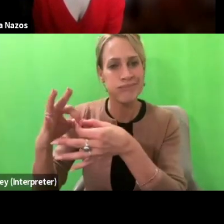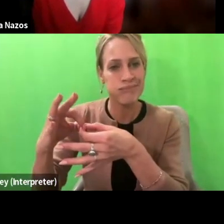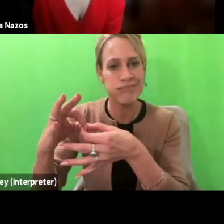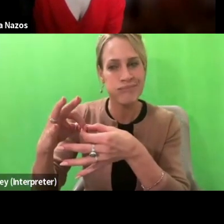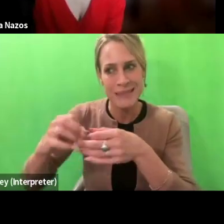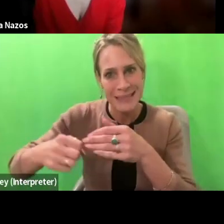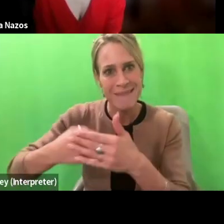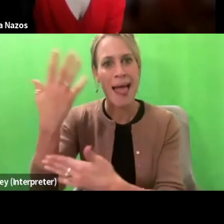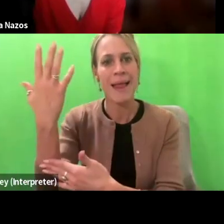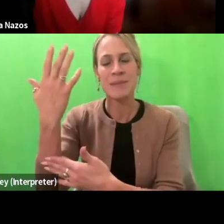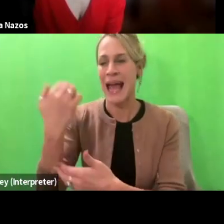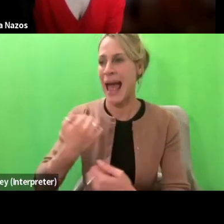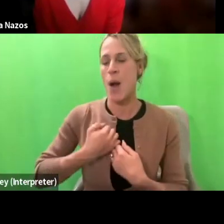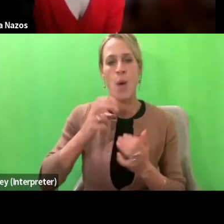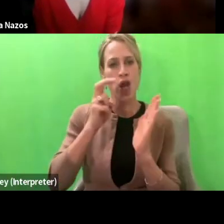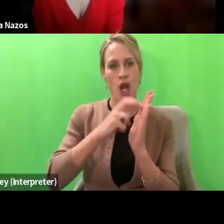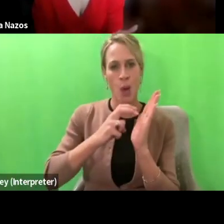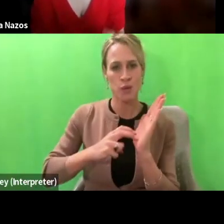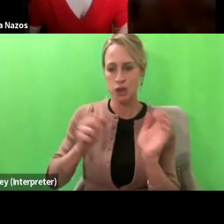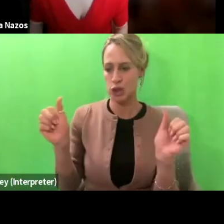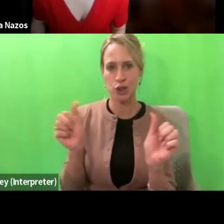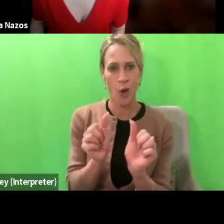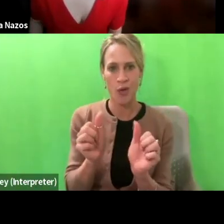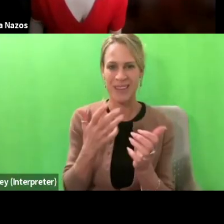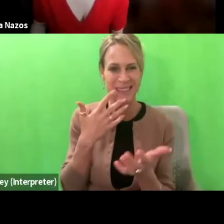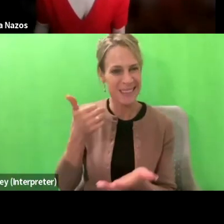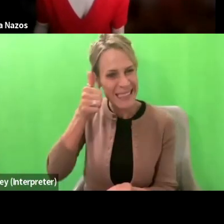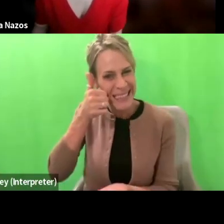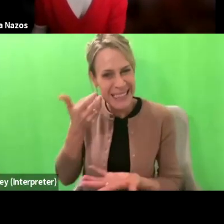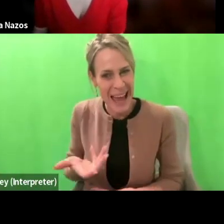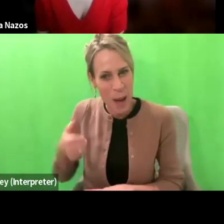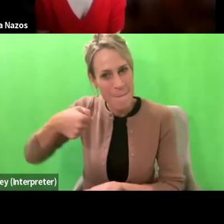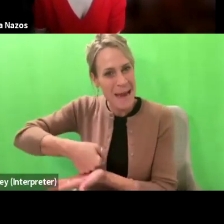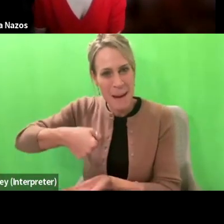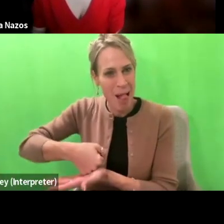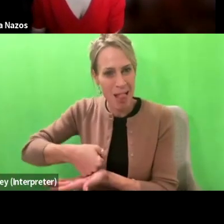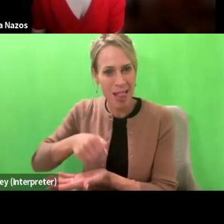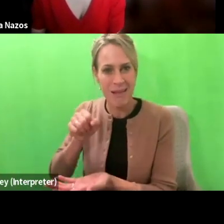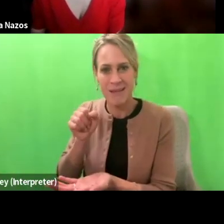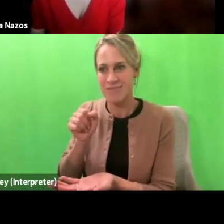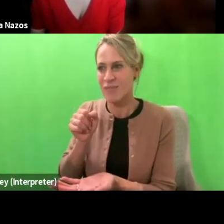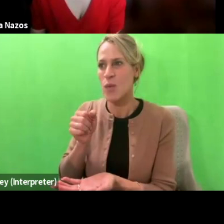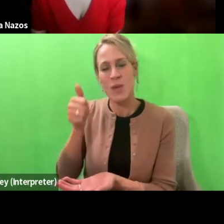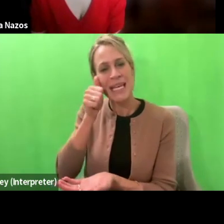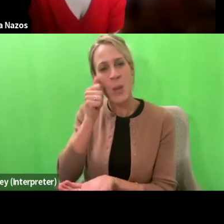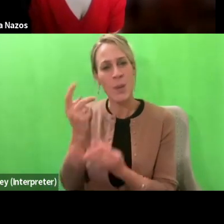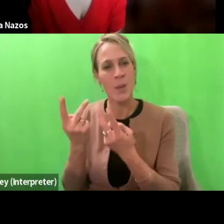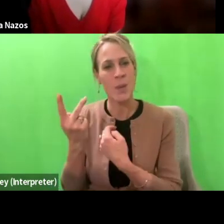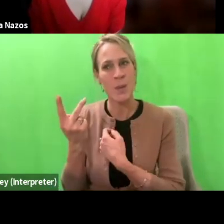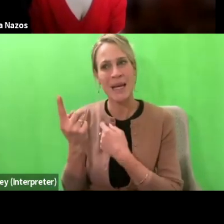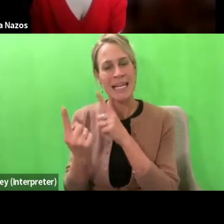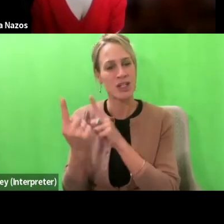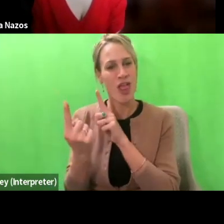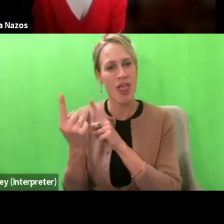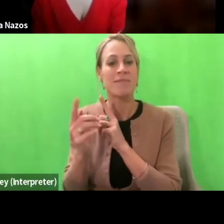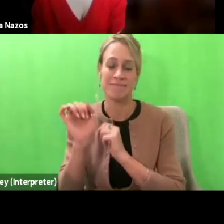shorter. And this time around, I would say they're like minimal. Dimitra, what do you think? Yes, I mean that